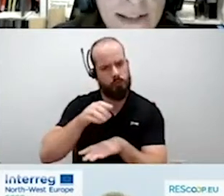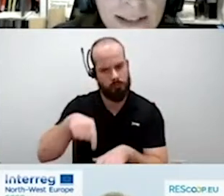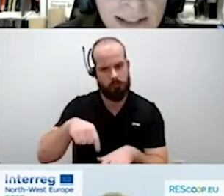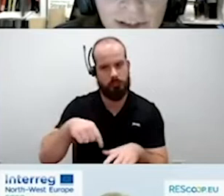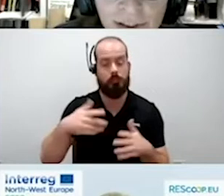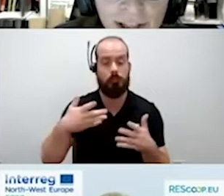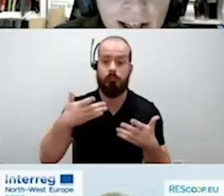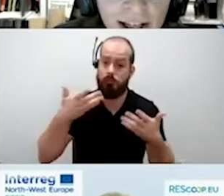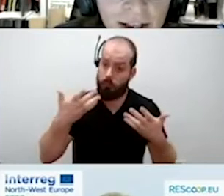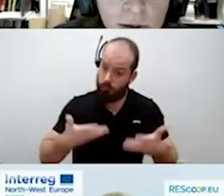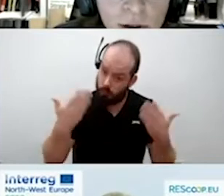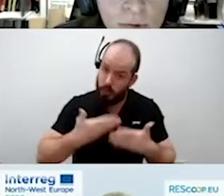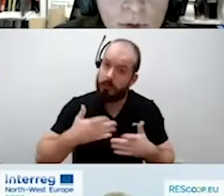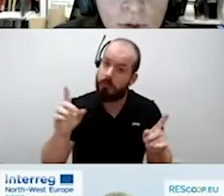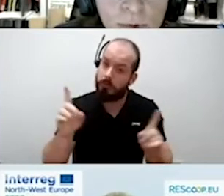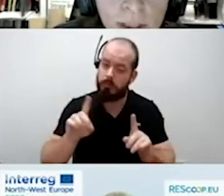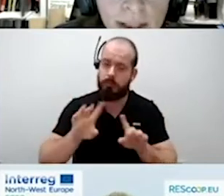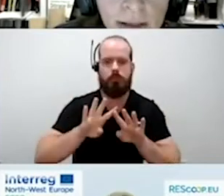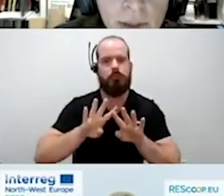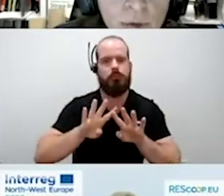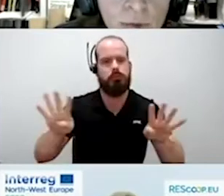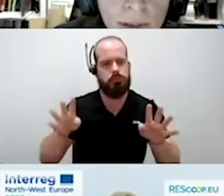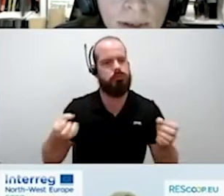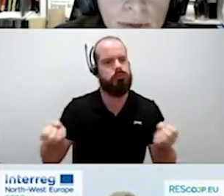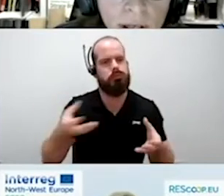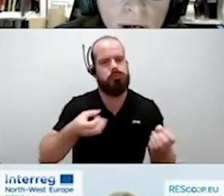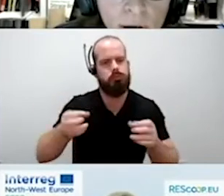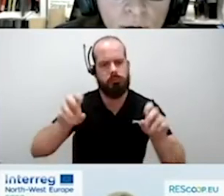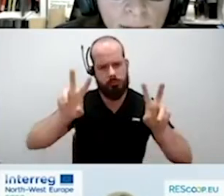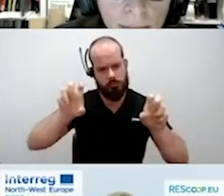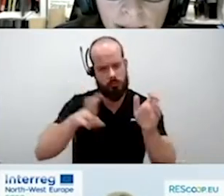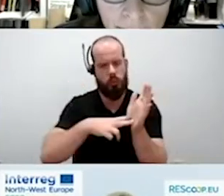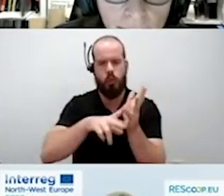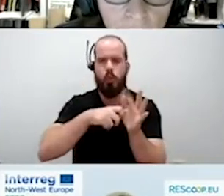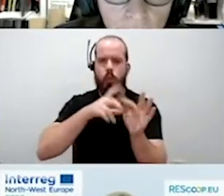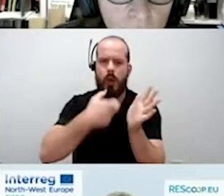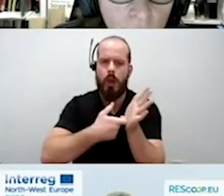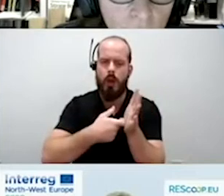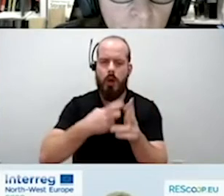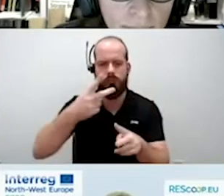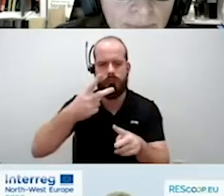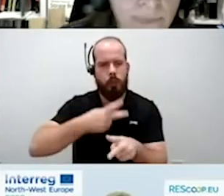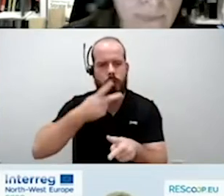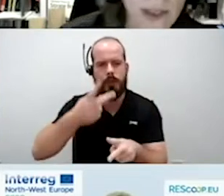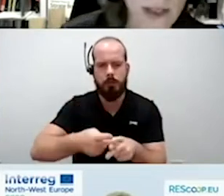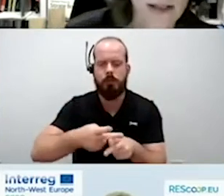panel discussion, coal, nuclear, renewables, a complex energy